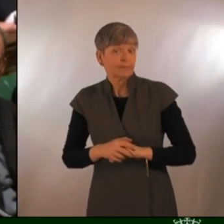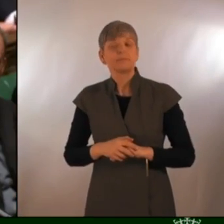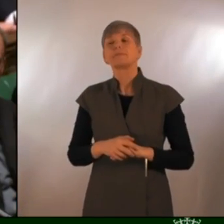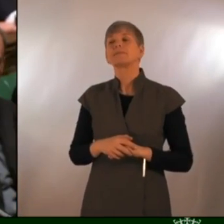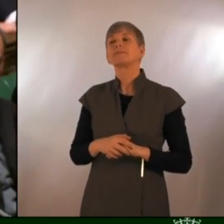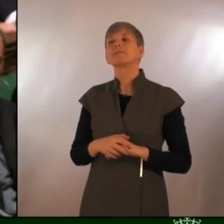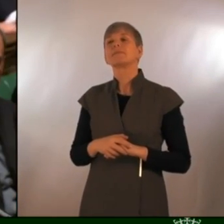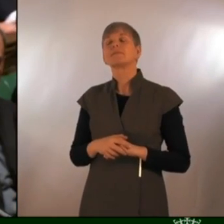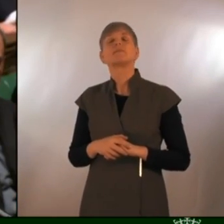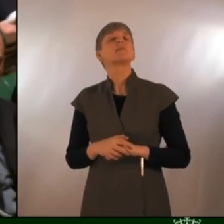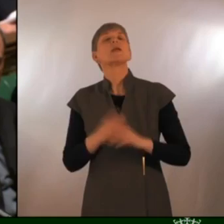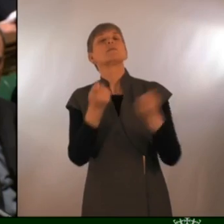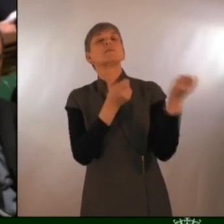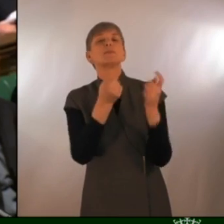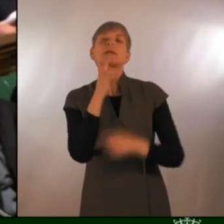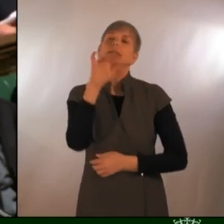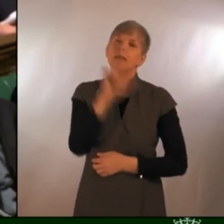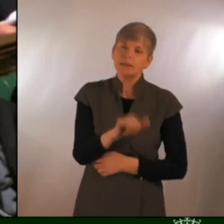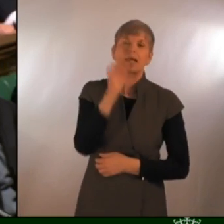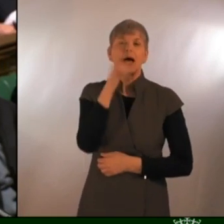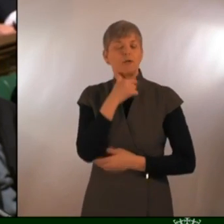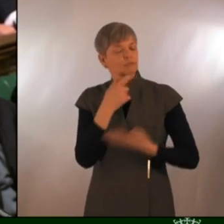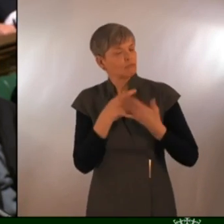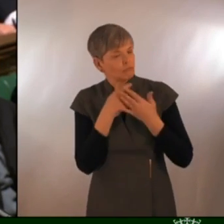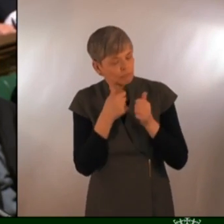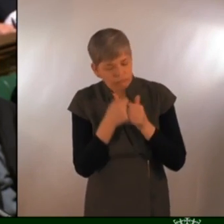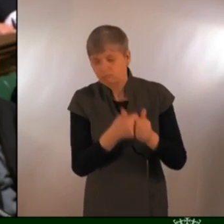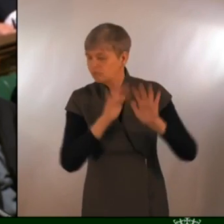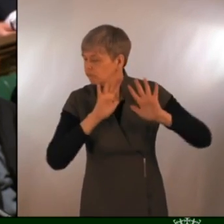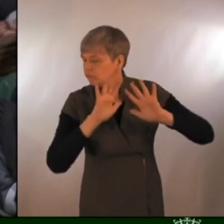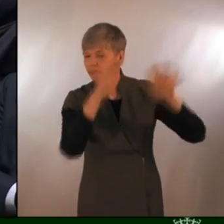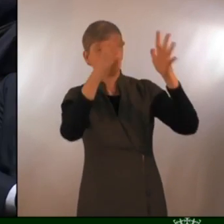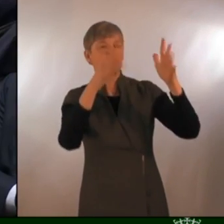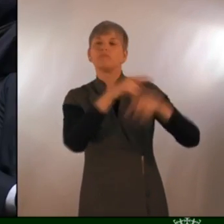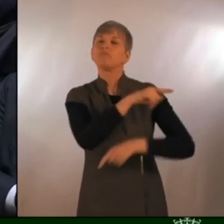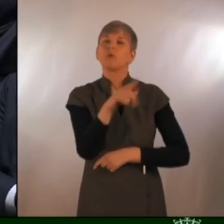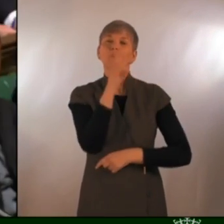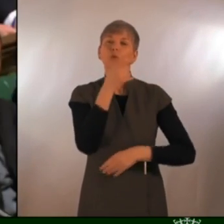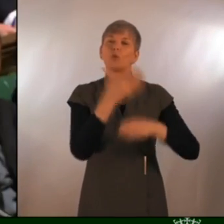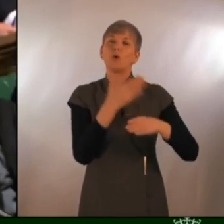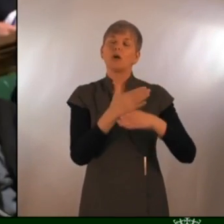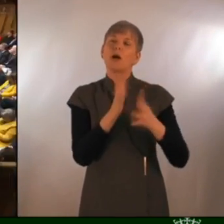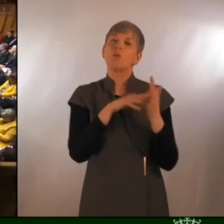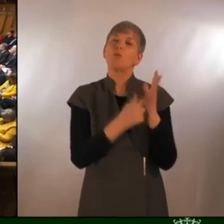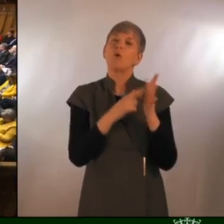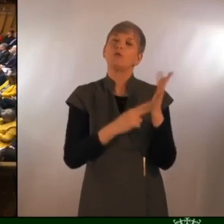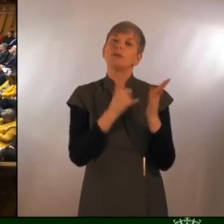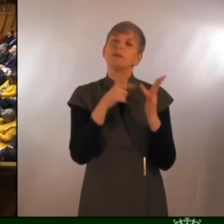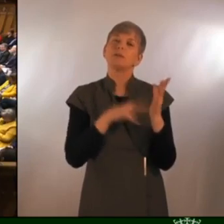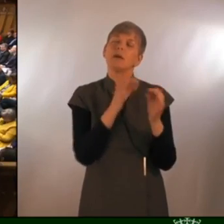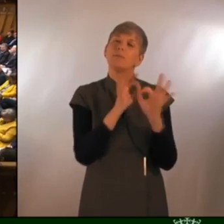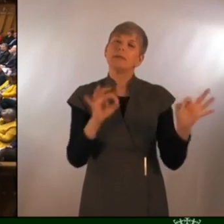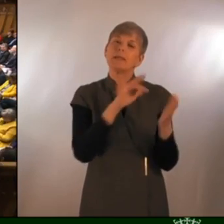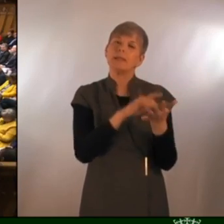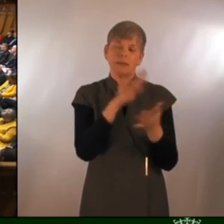working on the Warrington Peace Centre, and we will do everything we can to ensure that funding continues.